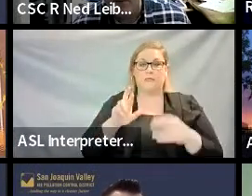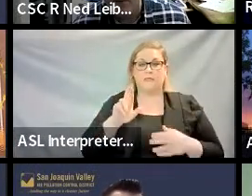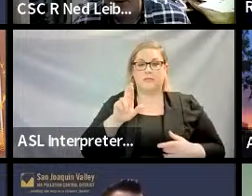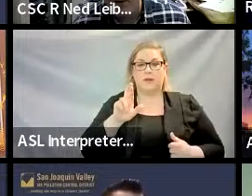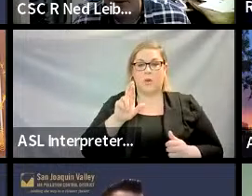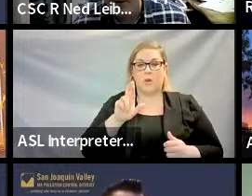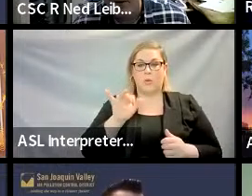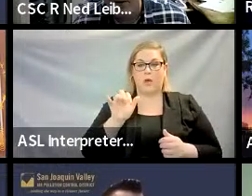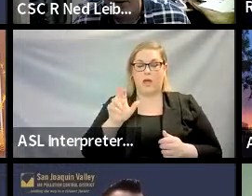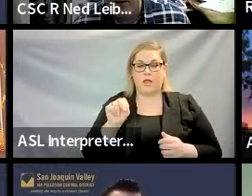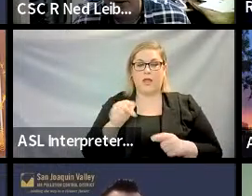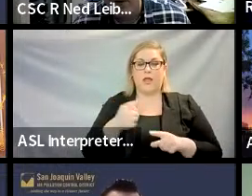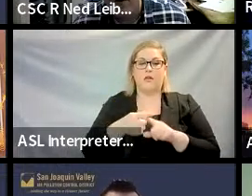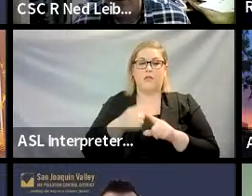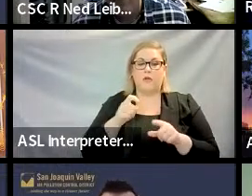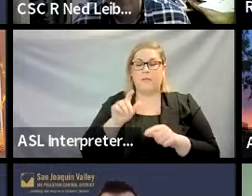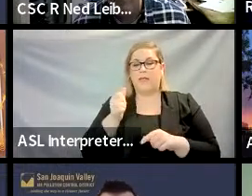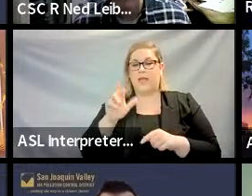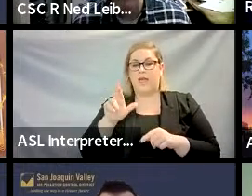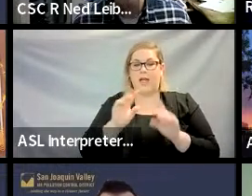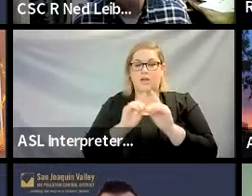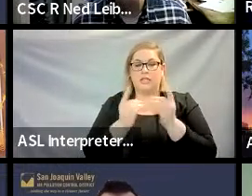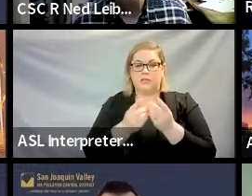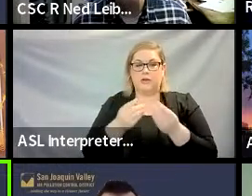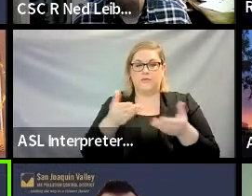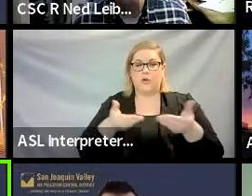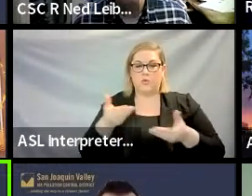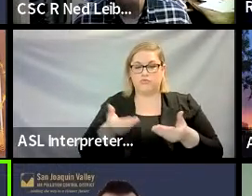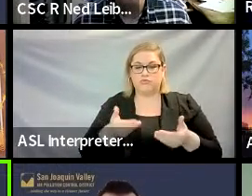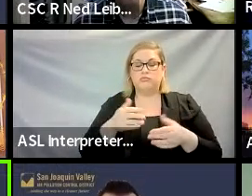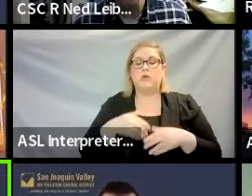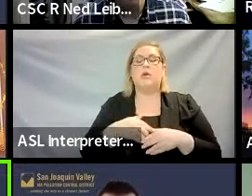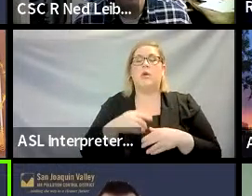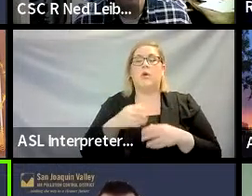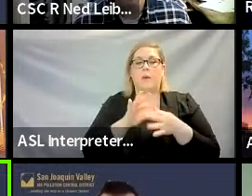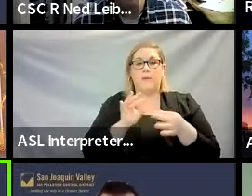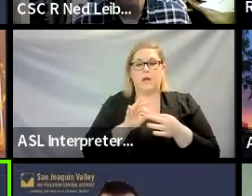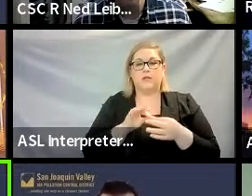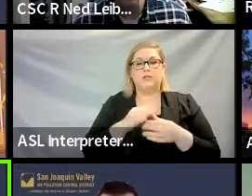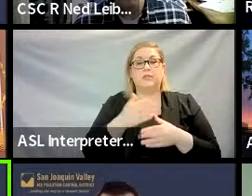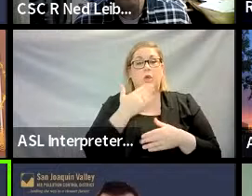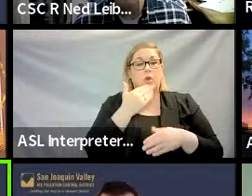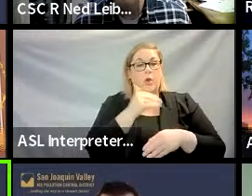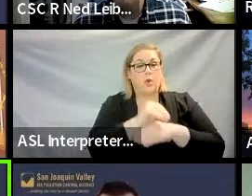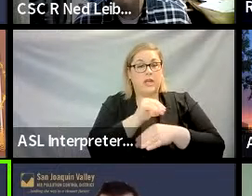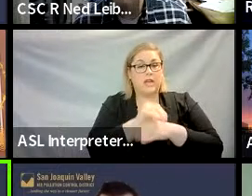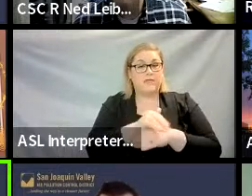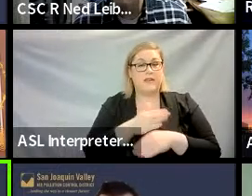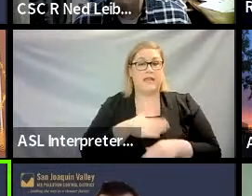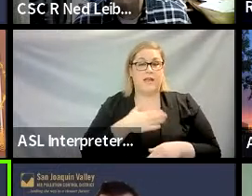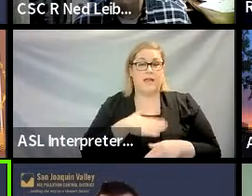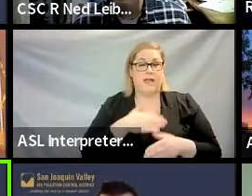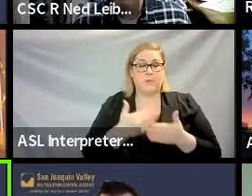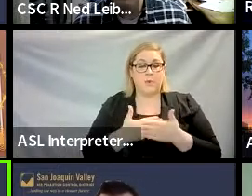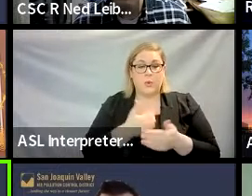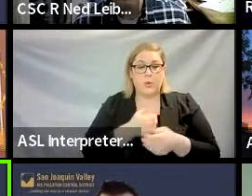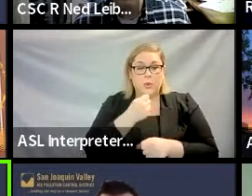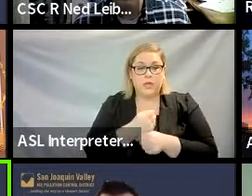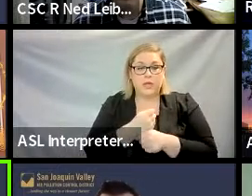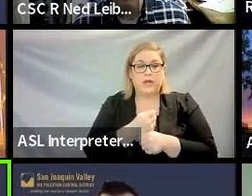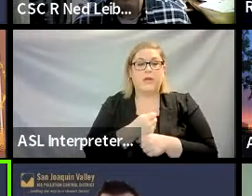the Air District for some welcoming remarks. Yes, good evening, everyone, and Happy New Year, and hope everybody had